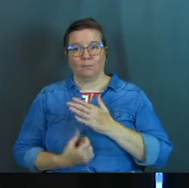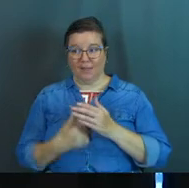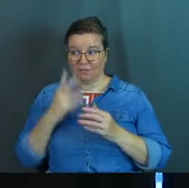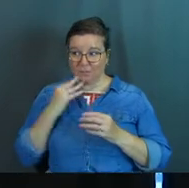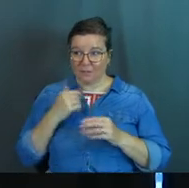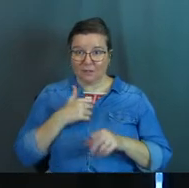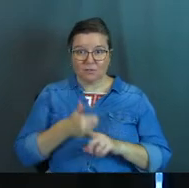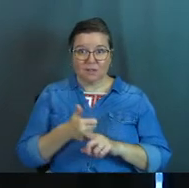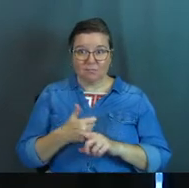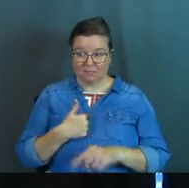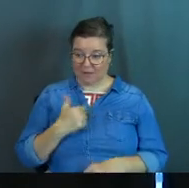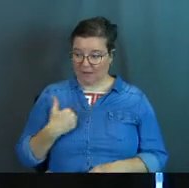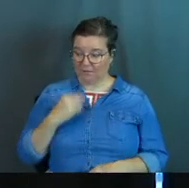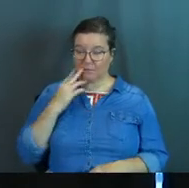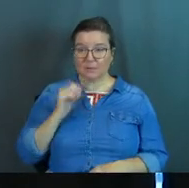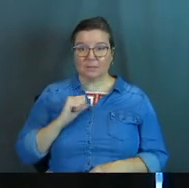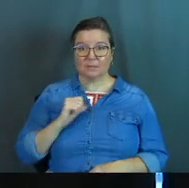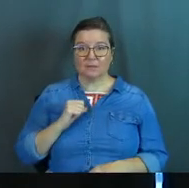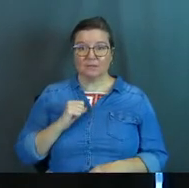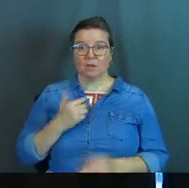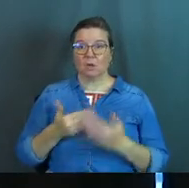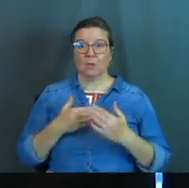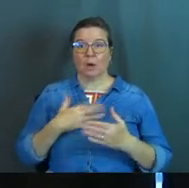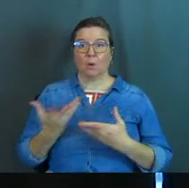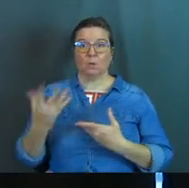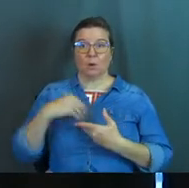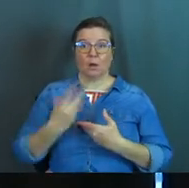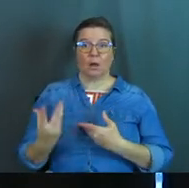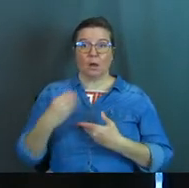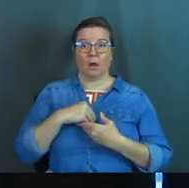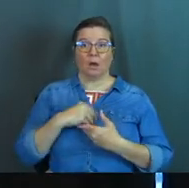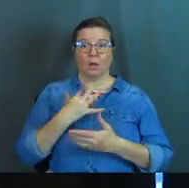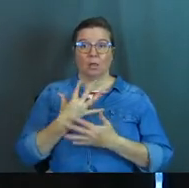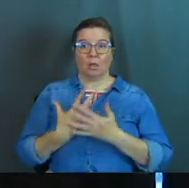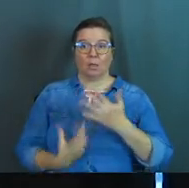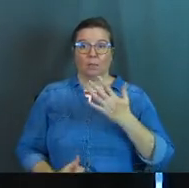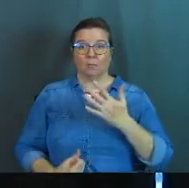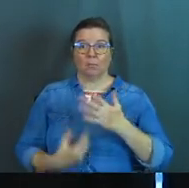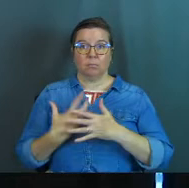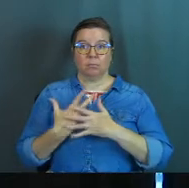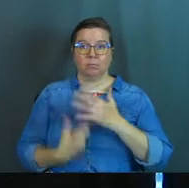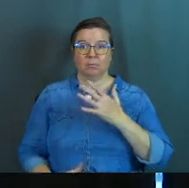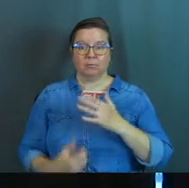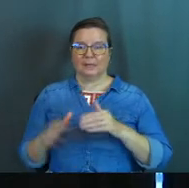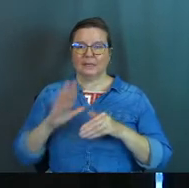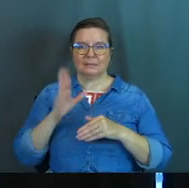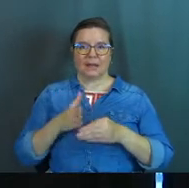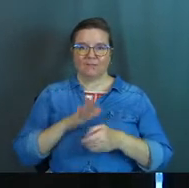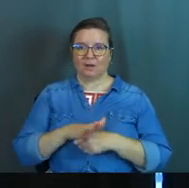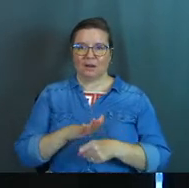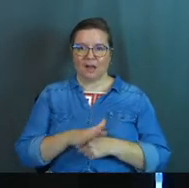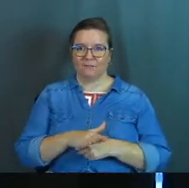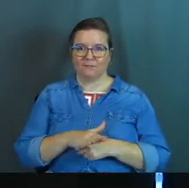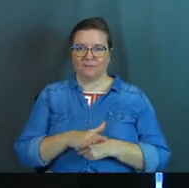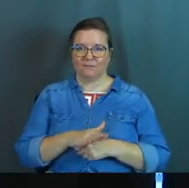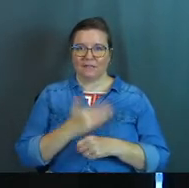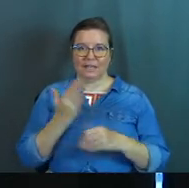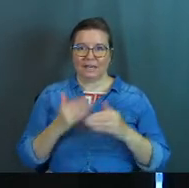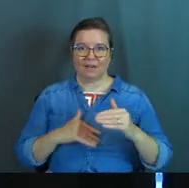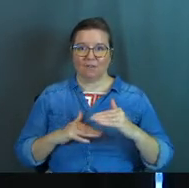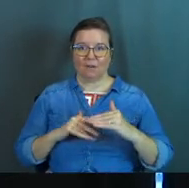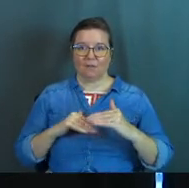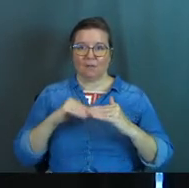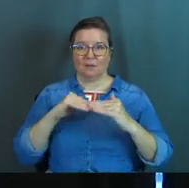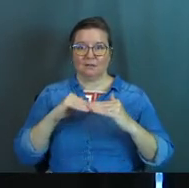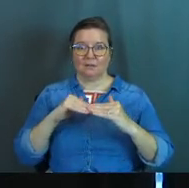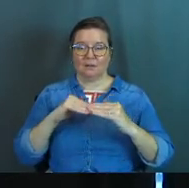that black hole? I have. And no matter what you throw into it, your accomplishments, it's never enough. It never feels like